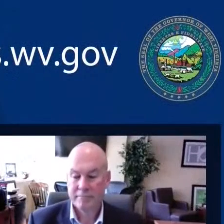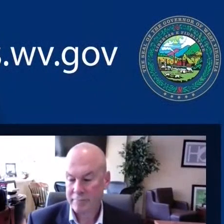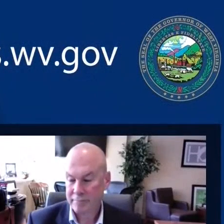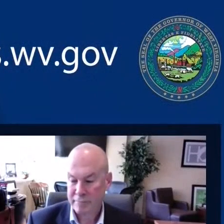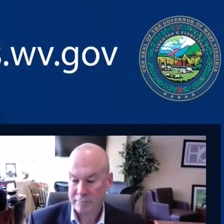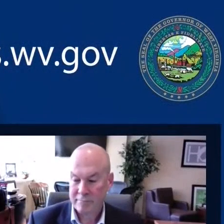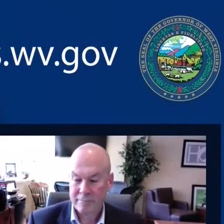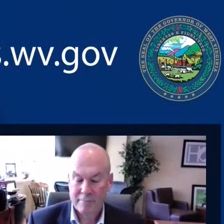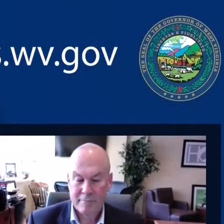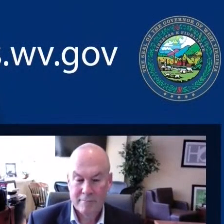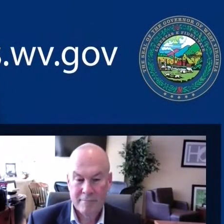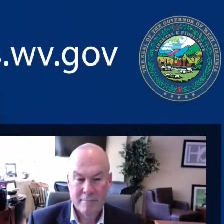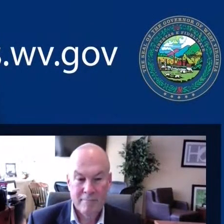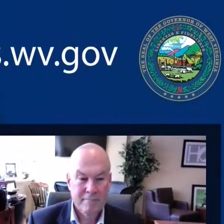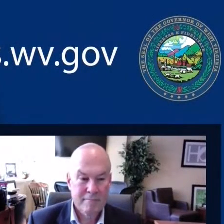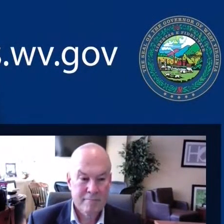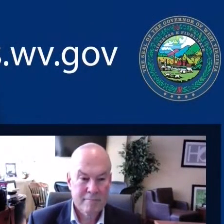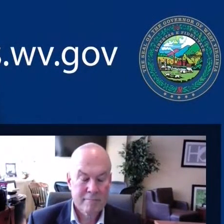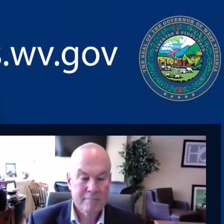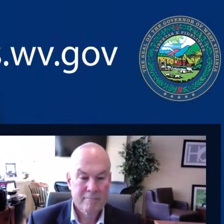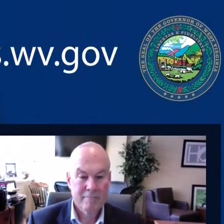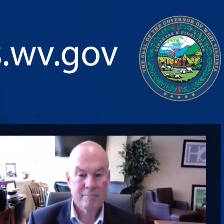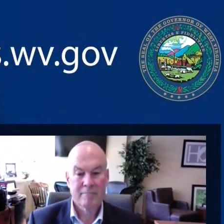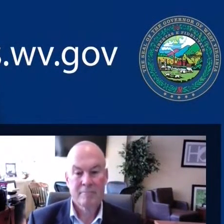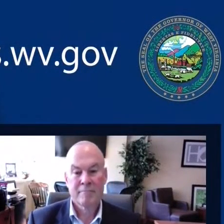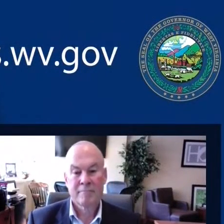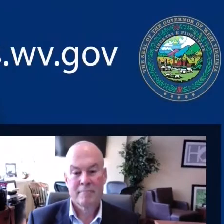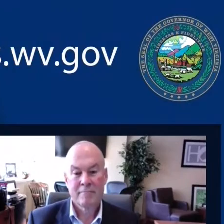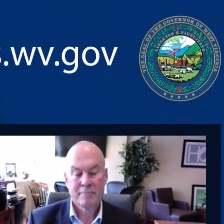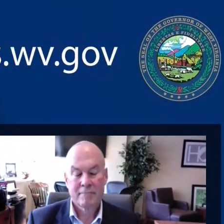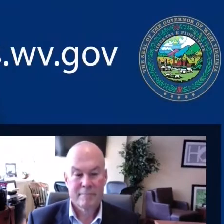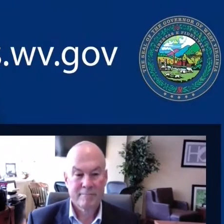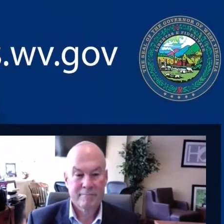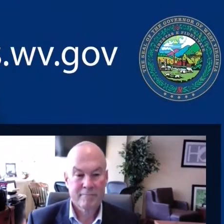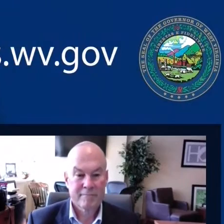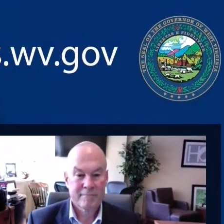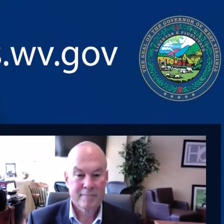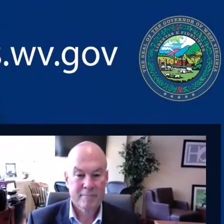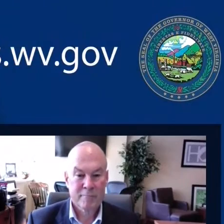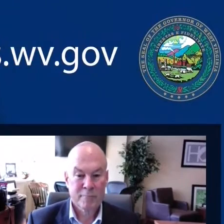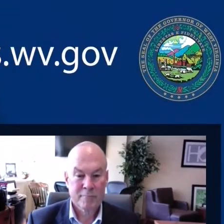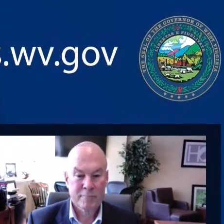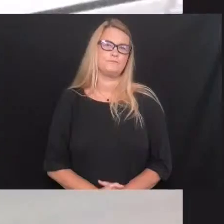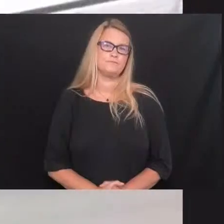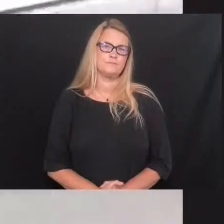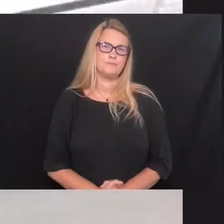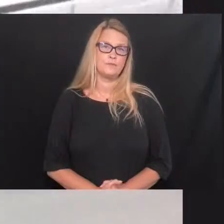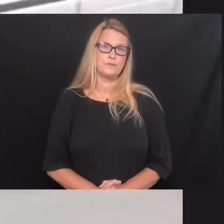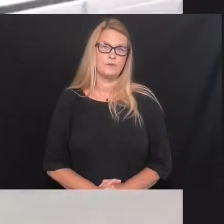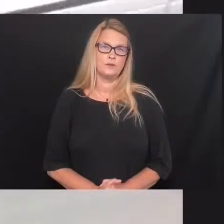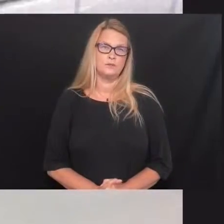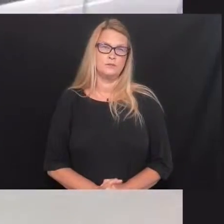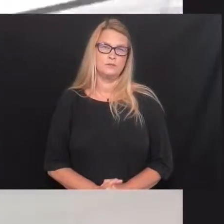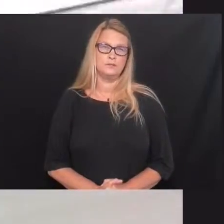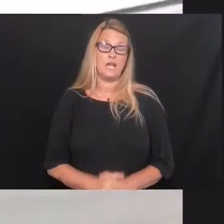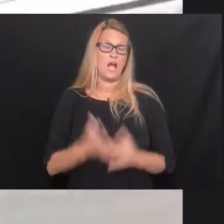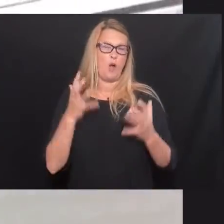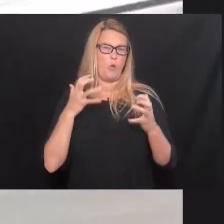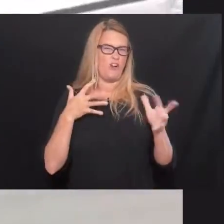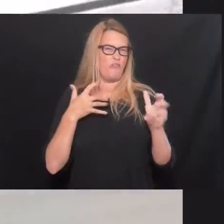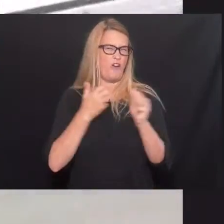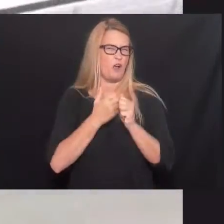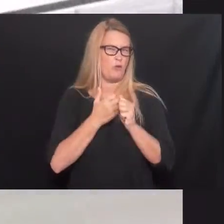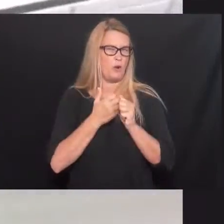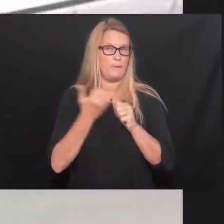All right, thank you, Charles. Next to Mark Curtis with Nexstar Media. Good morning, Governor and staff. And let me follow up to his question, because I asked